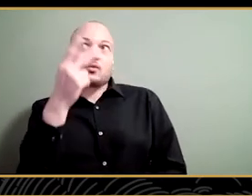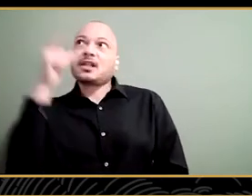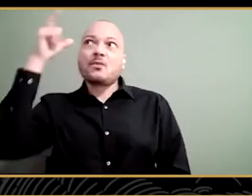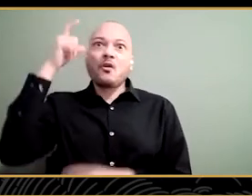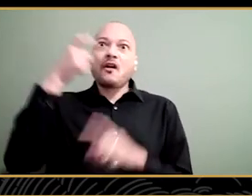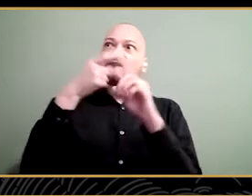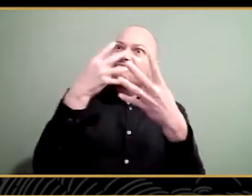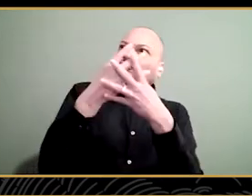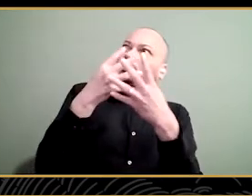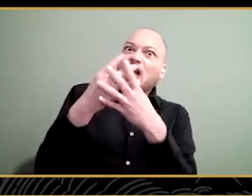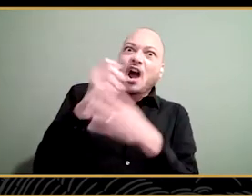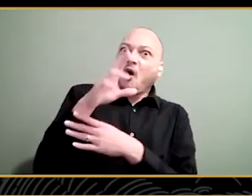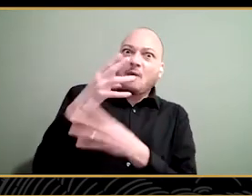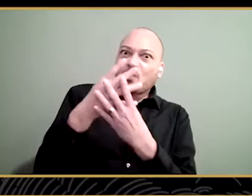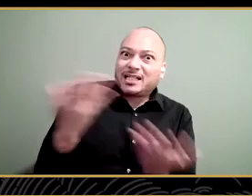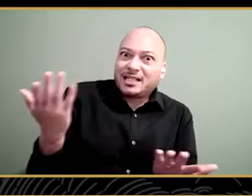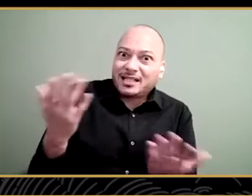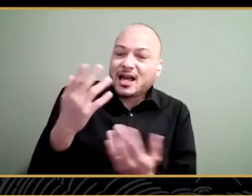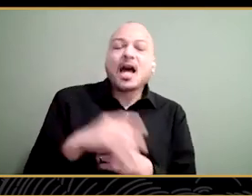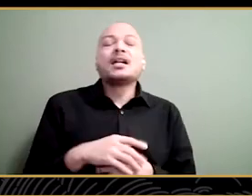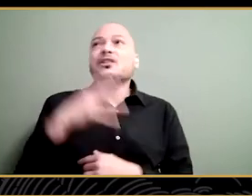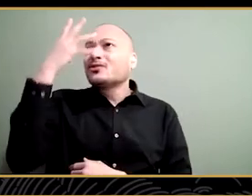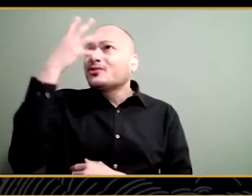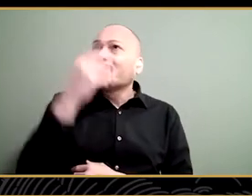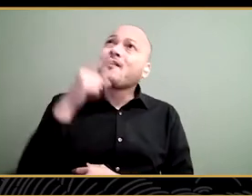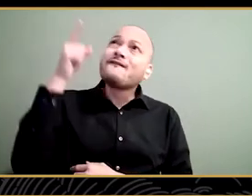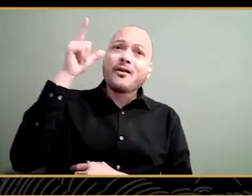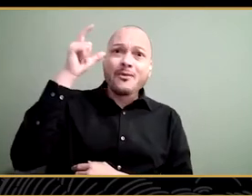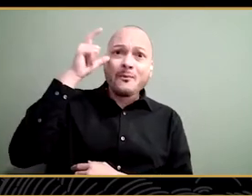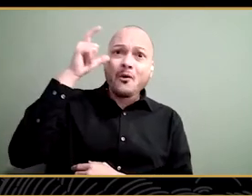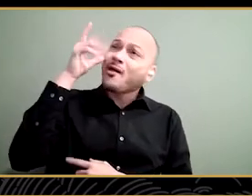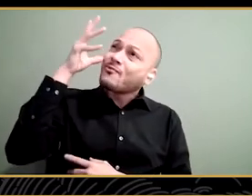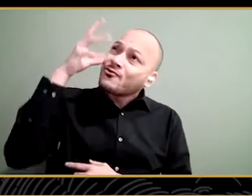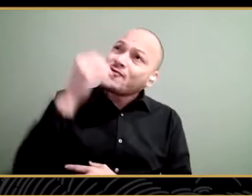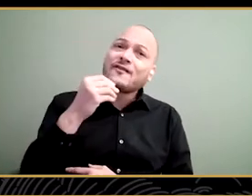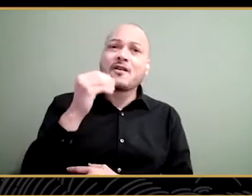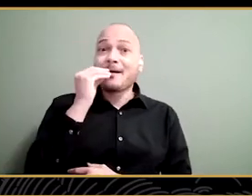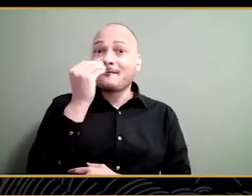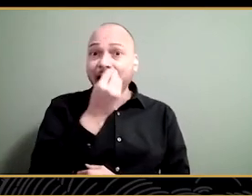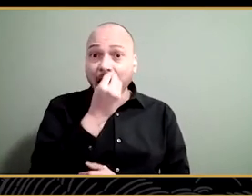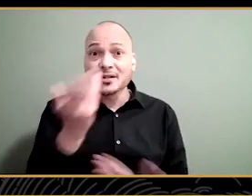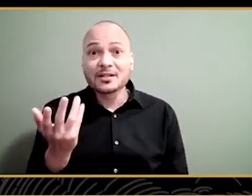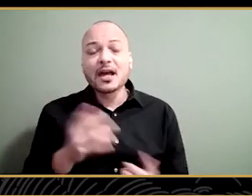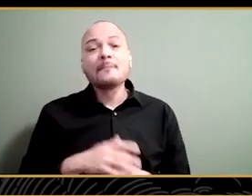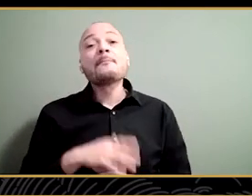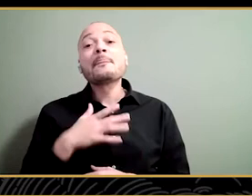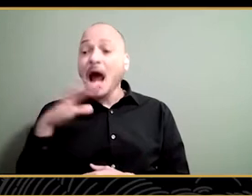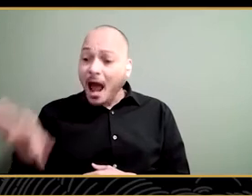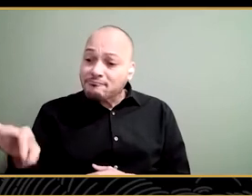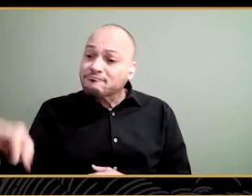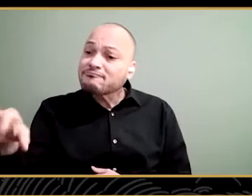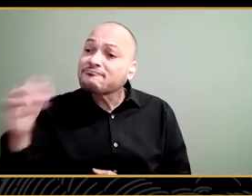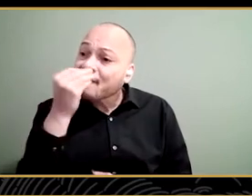It's so beautiful, the moon. They're so beautiful, the flowers. I pick flowers for